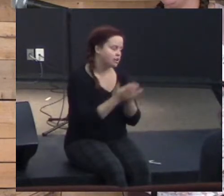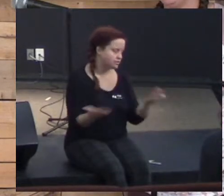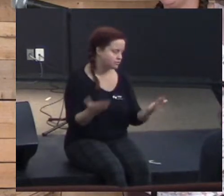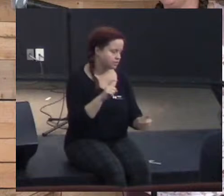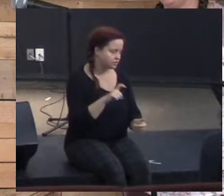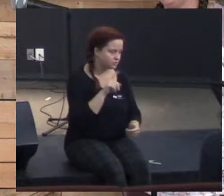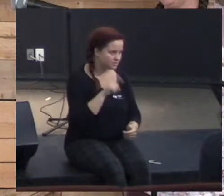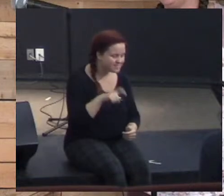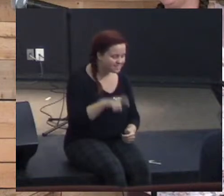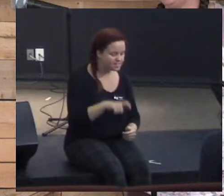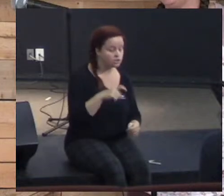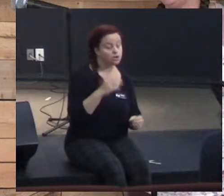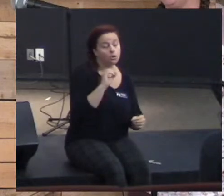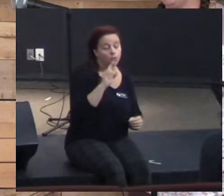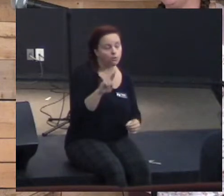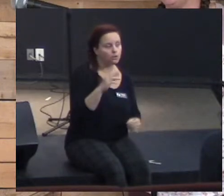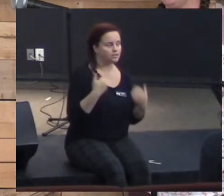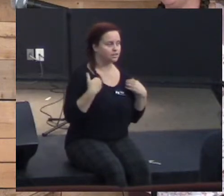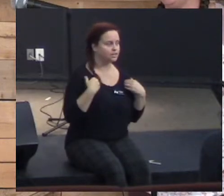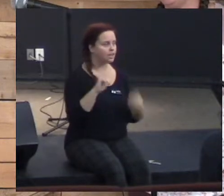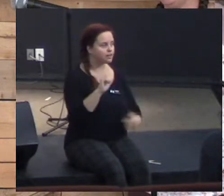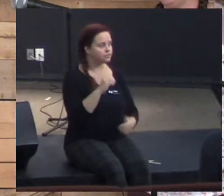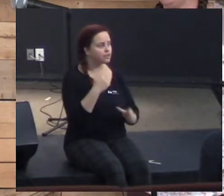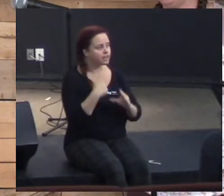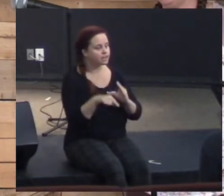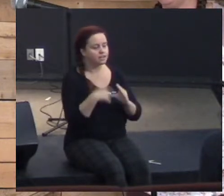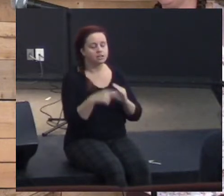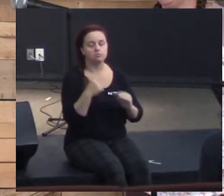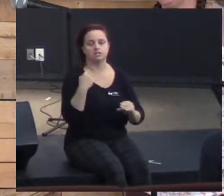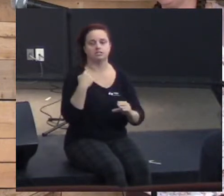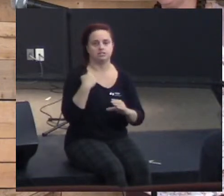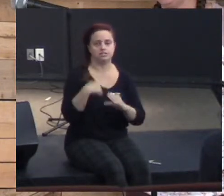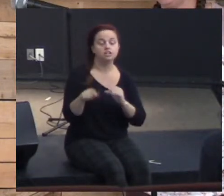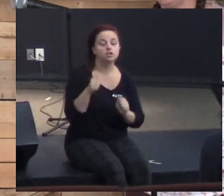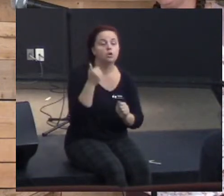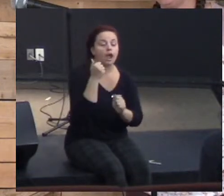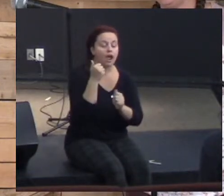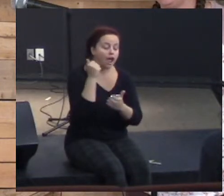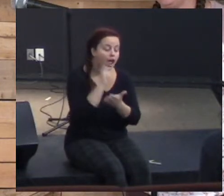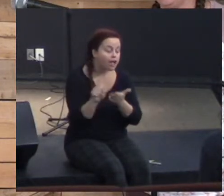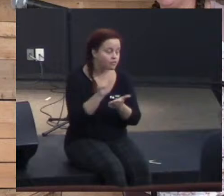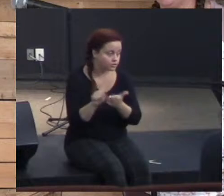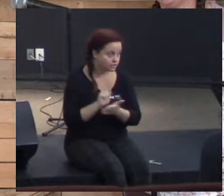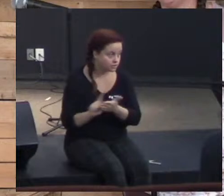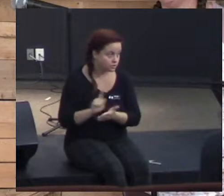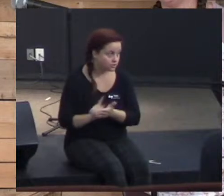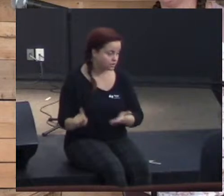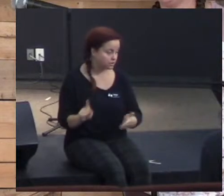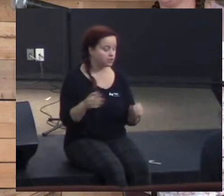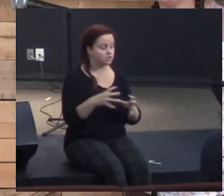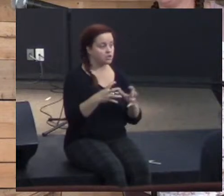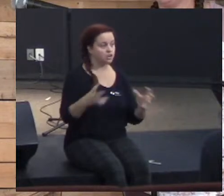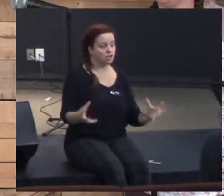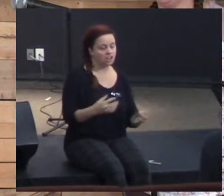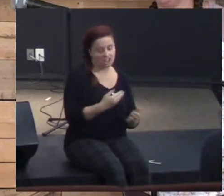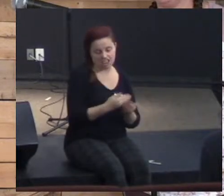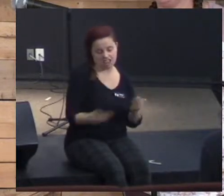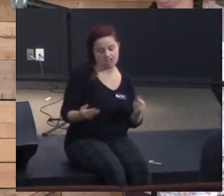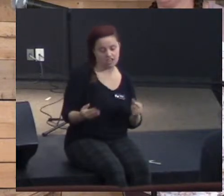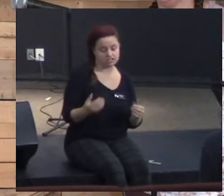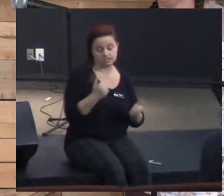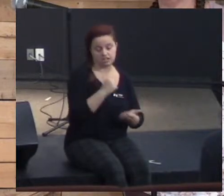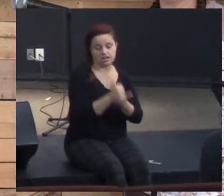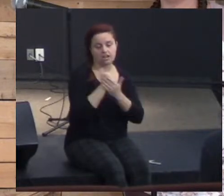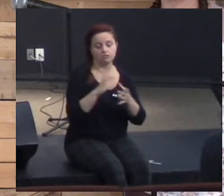you can get emails sent every week that just give you an update, because we've got a lot of cool stuff going on to help us stay connected. So first,